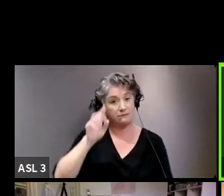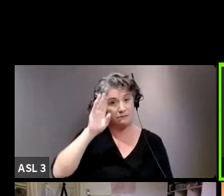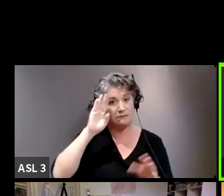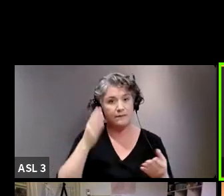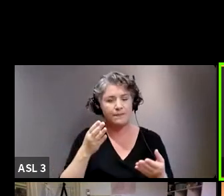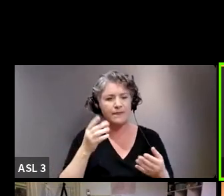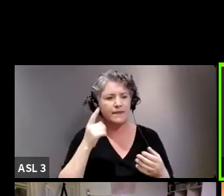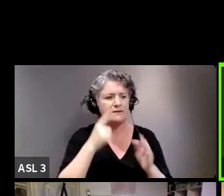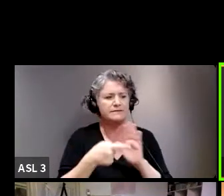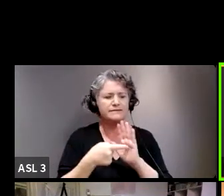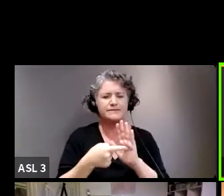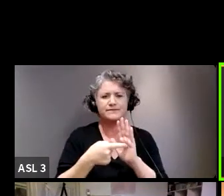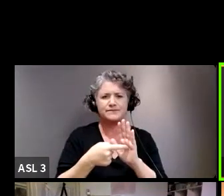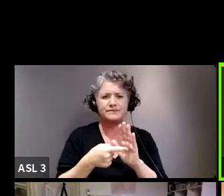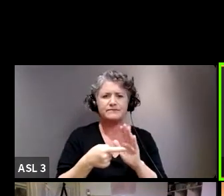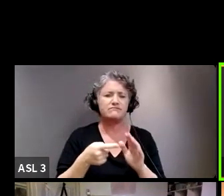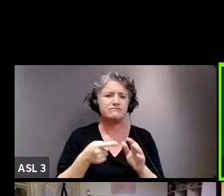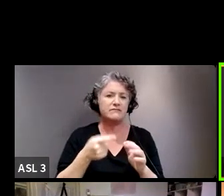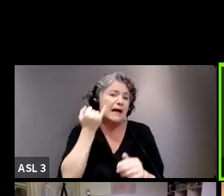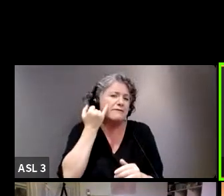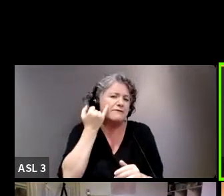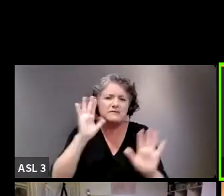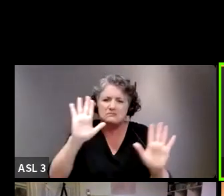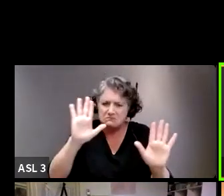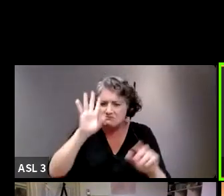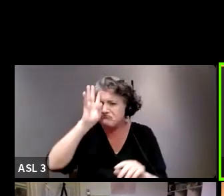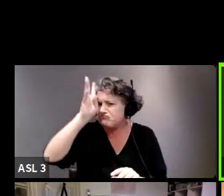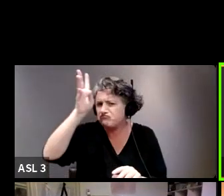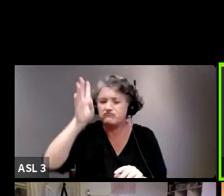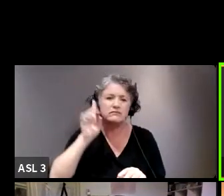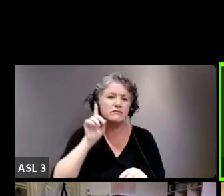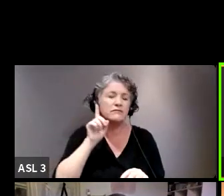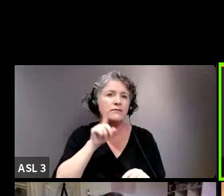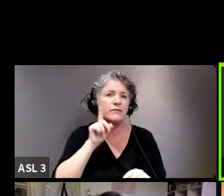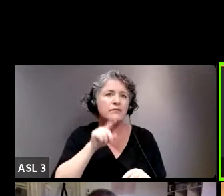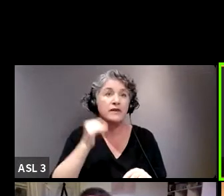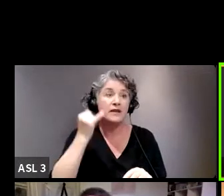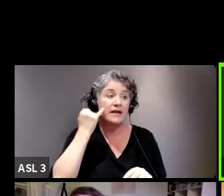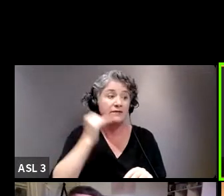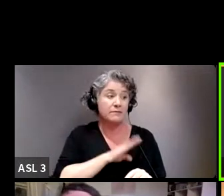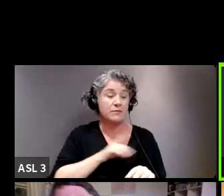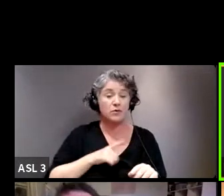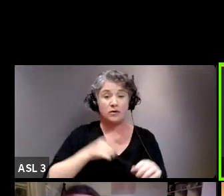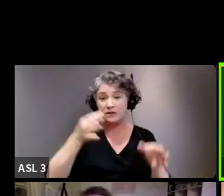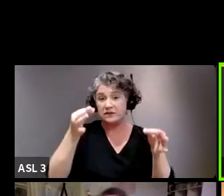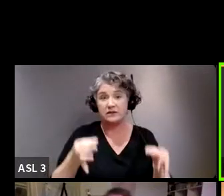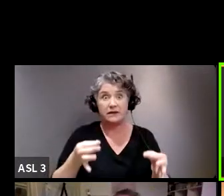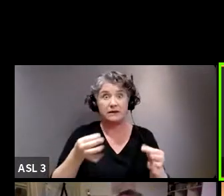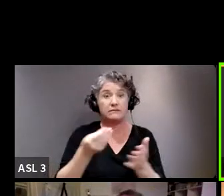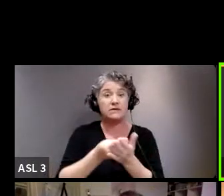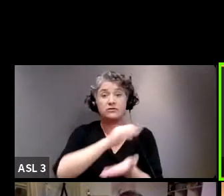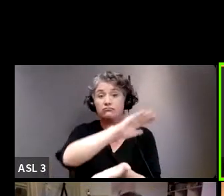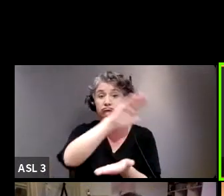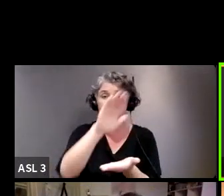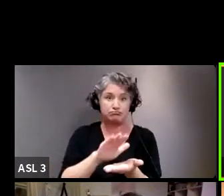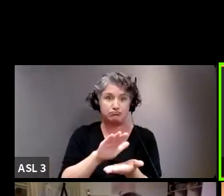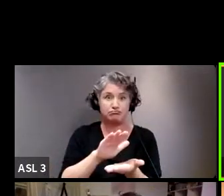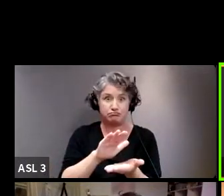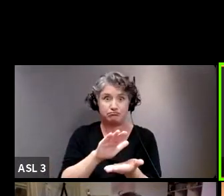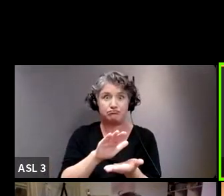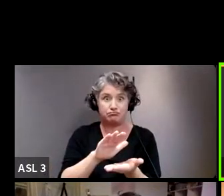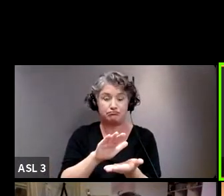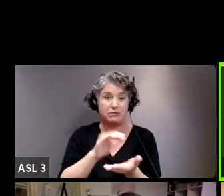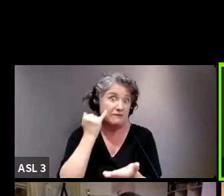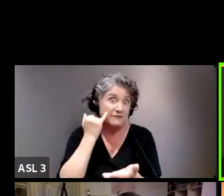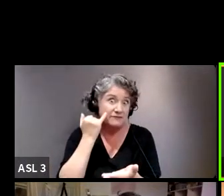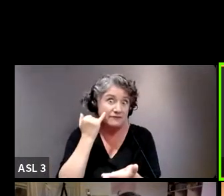instance hypothetically the board decides to reduce the budget so how the